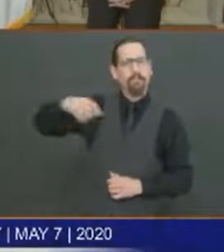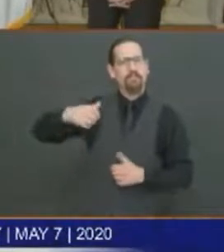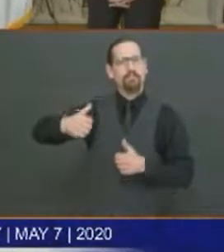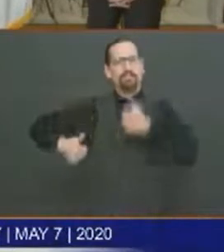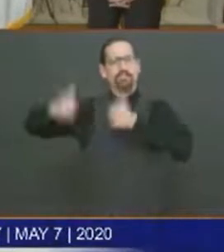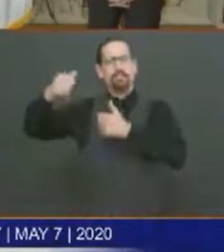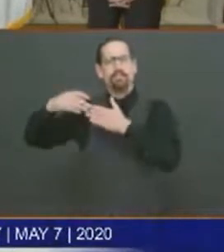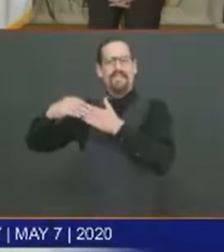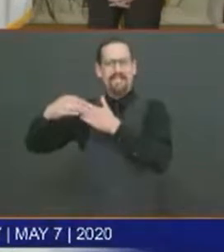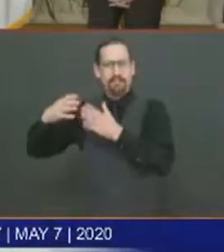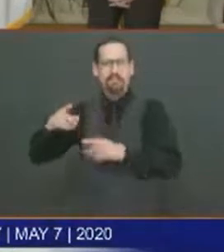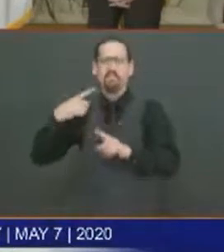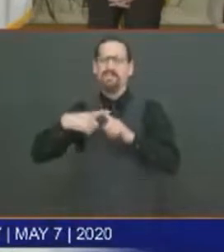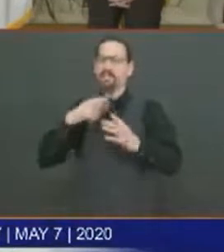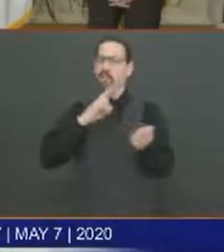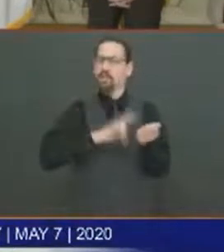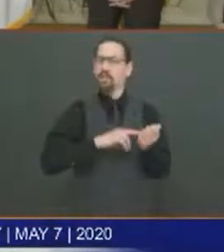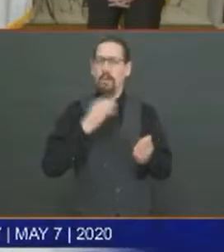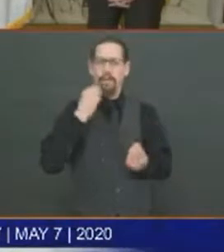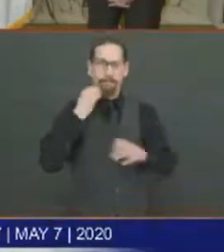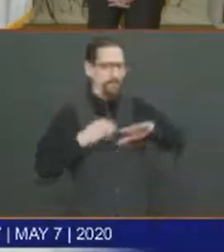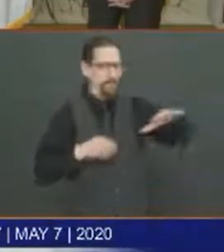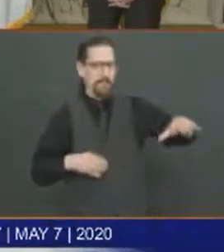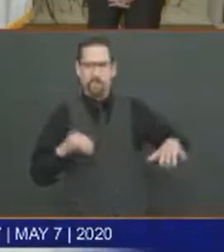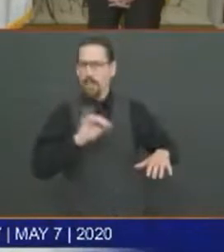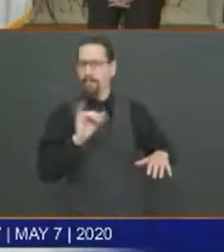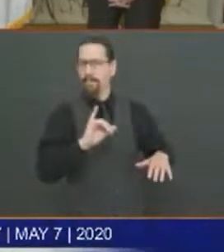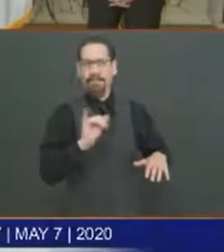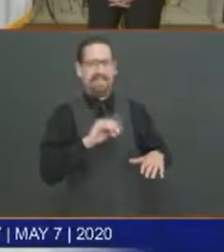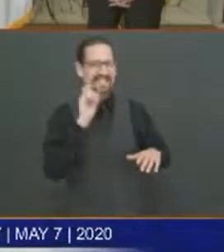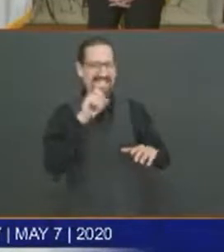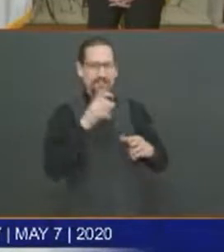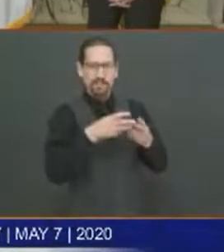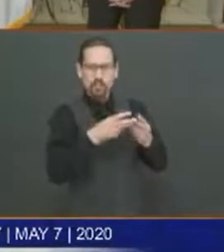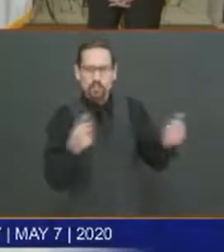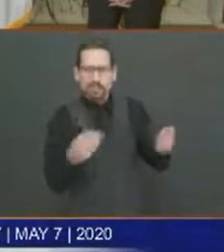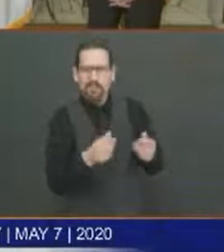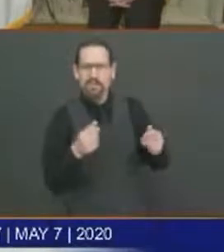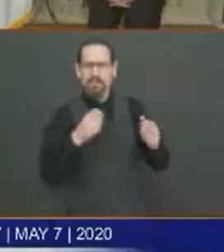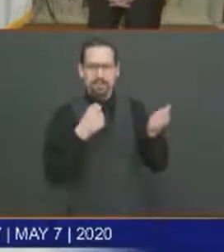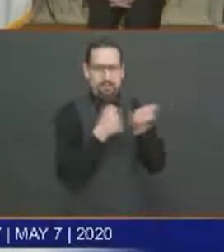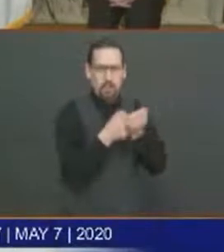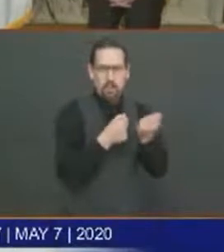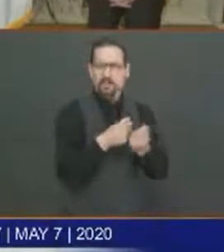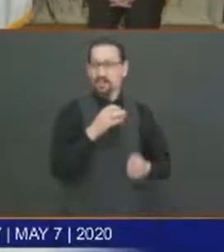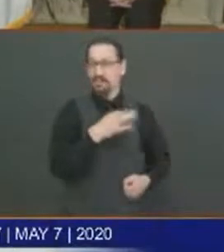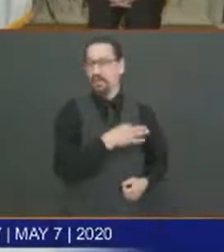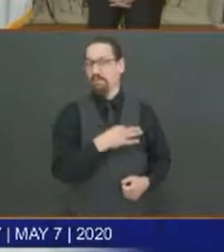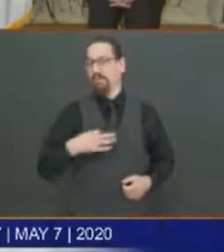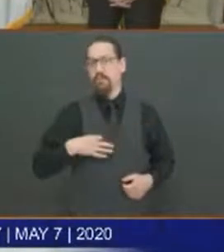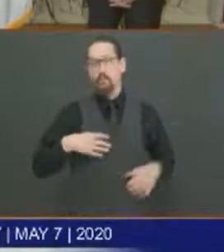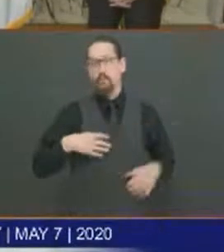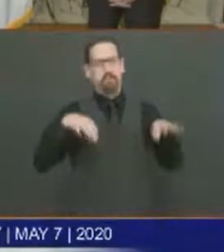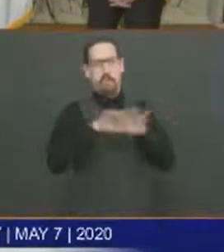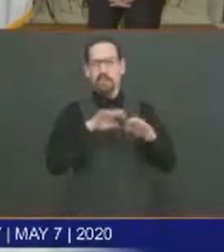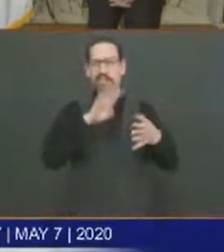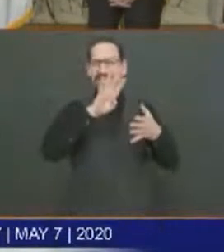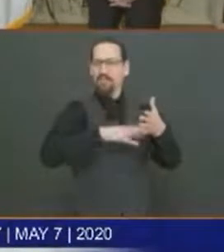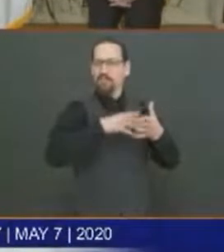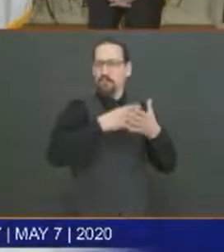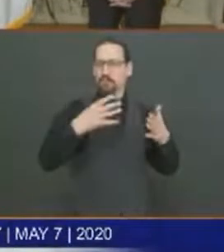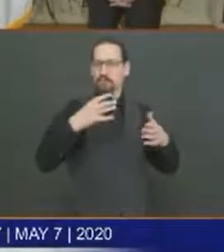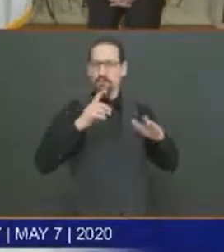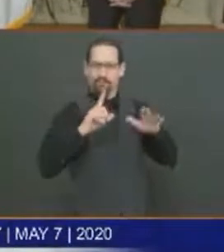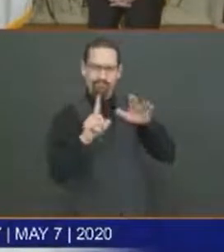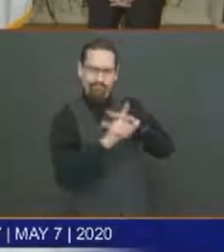support them in coming up with the solutions for stable staffing. And I really credit our team that the governor referenced